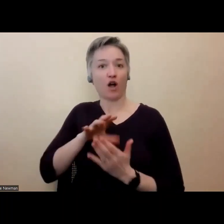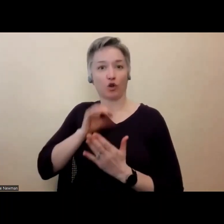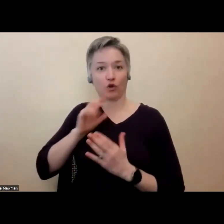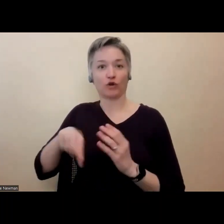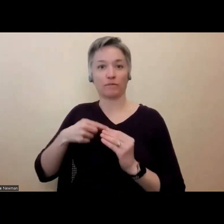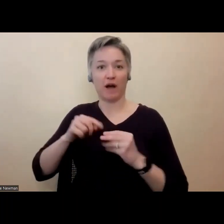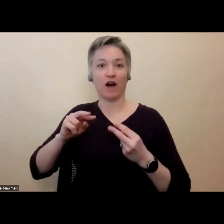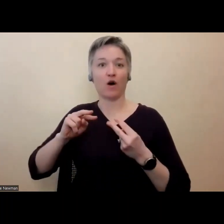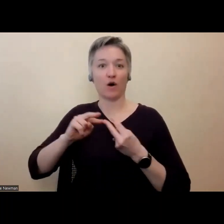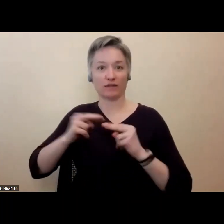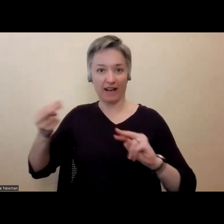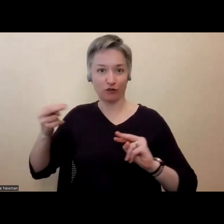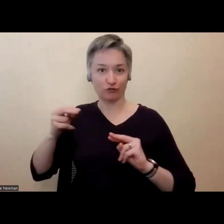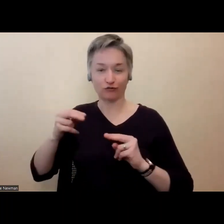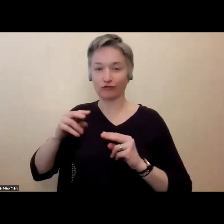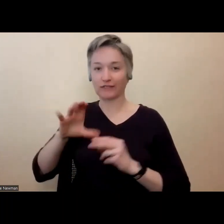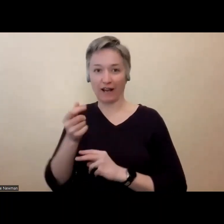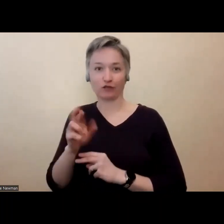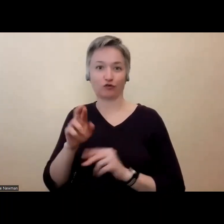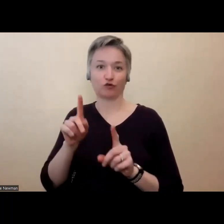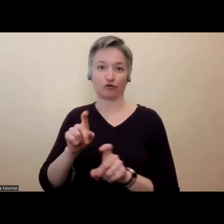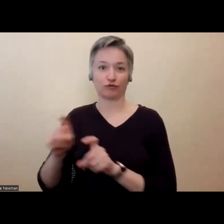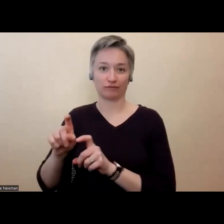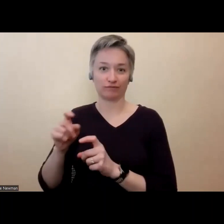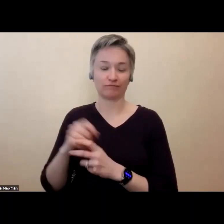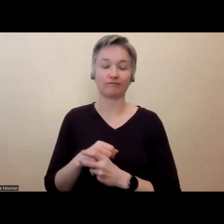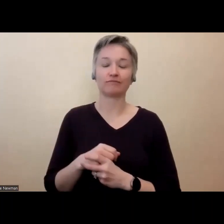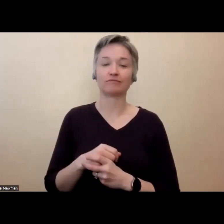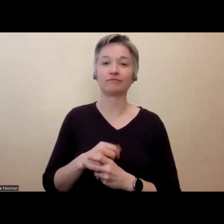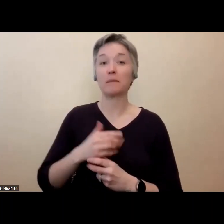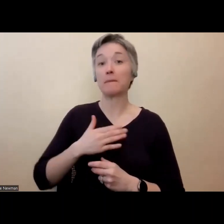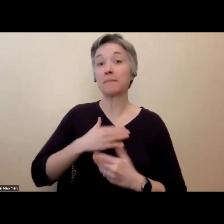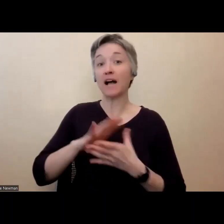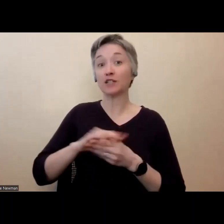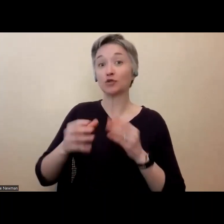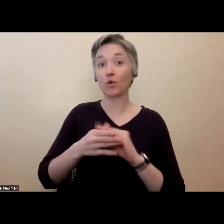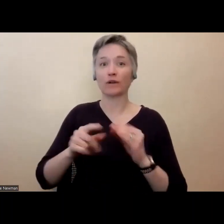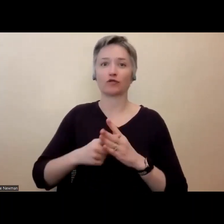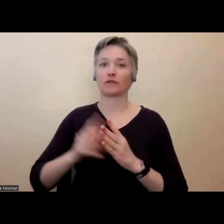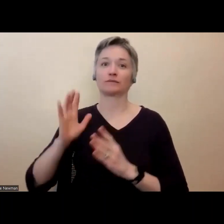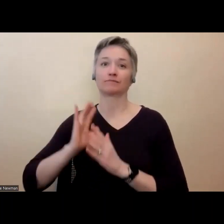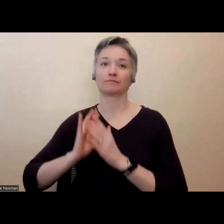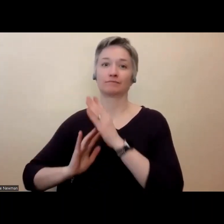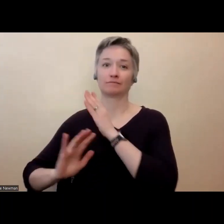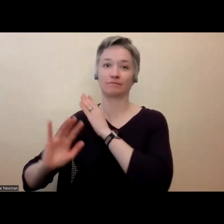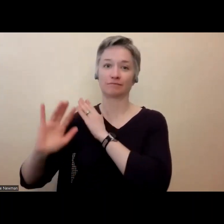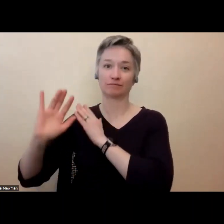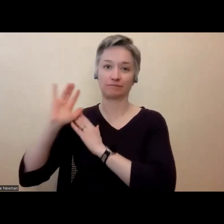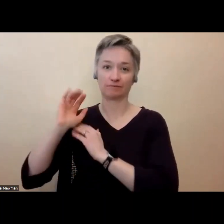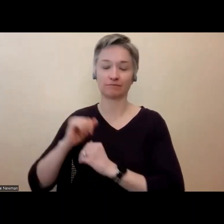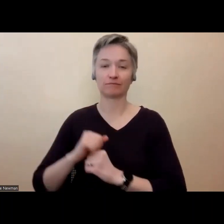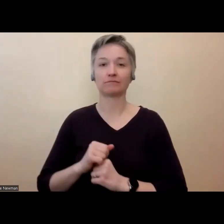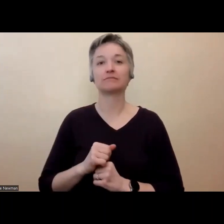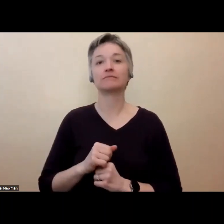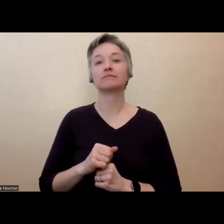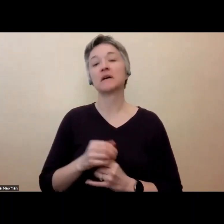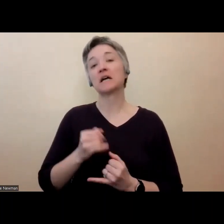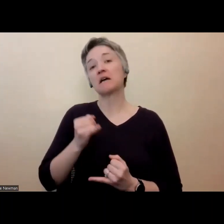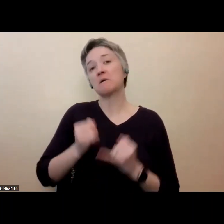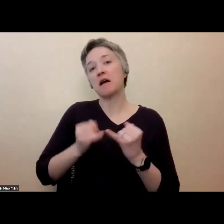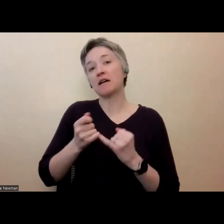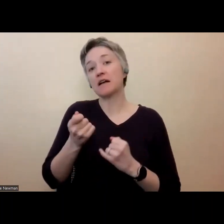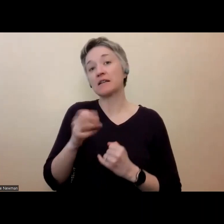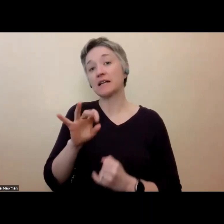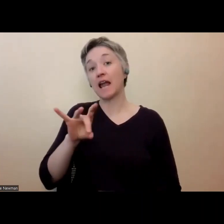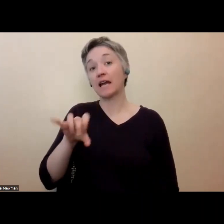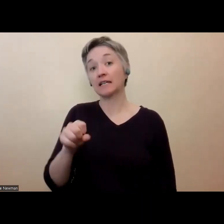and genetic screening. My story probably goes way back. In the late 1980s,